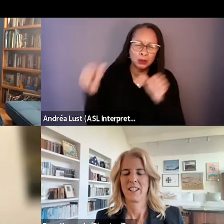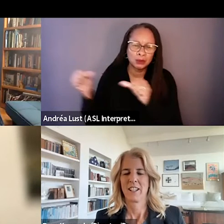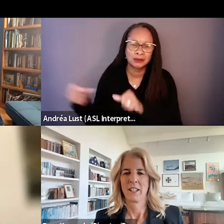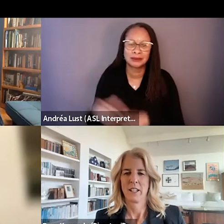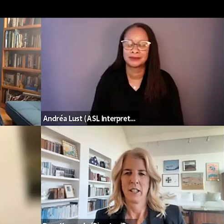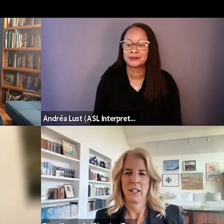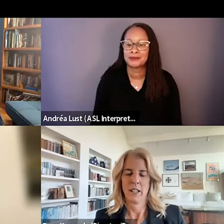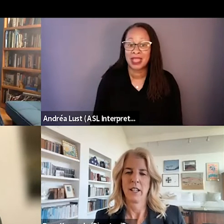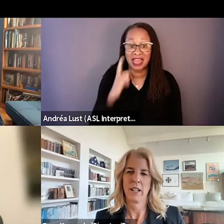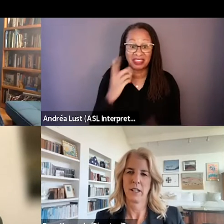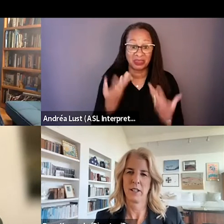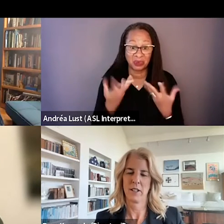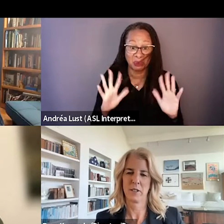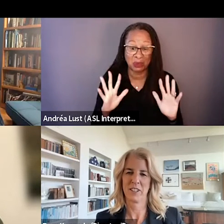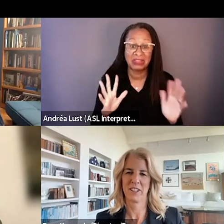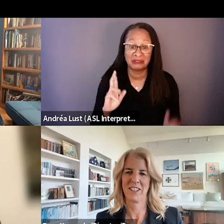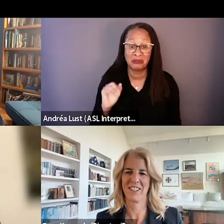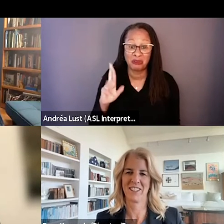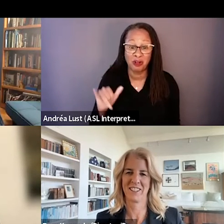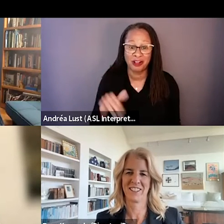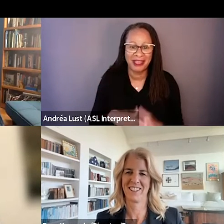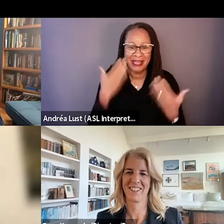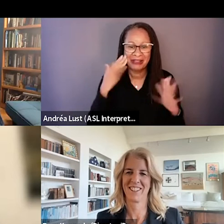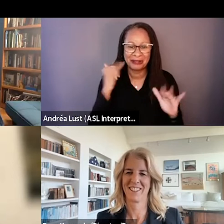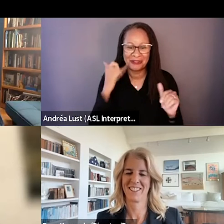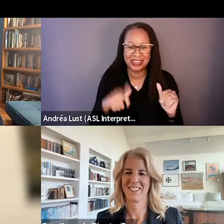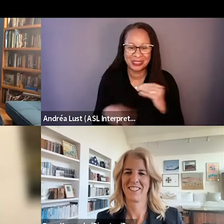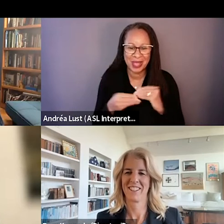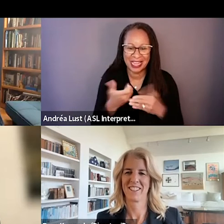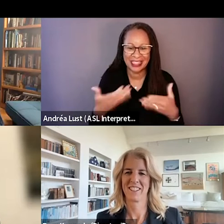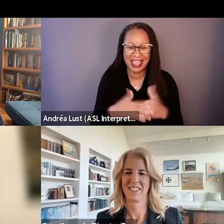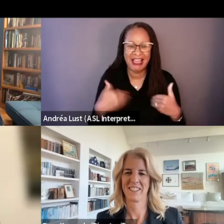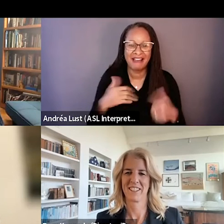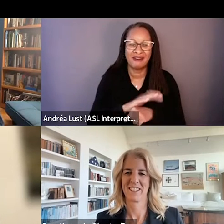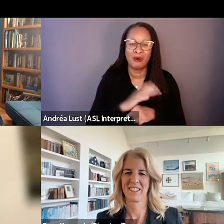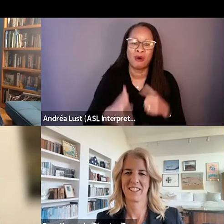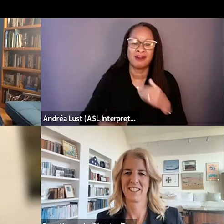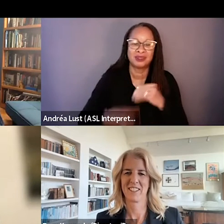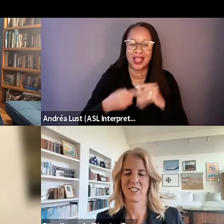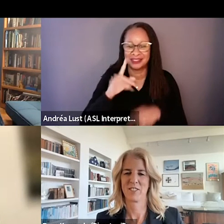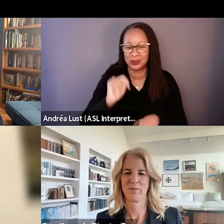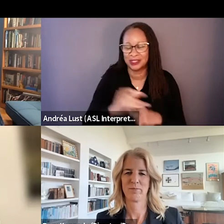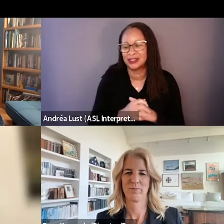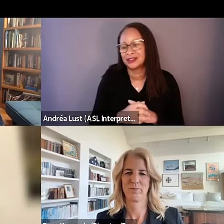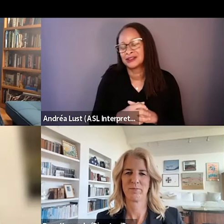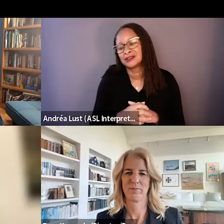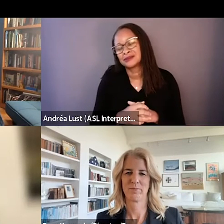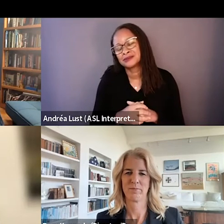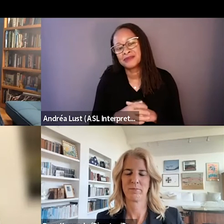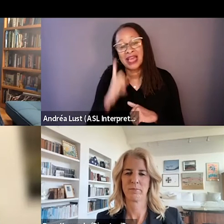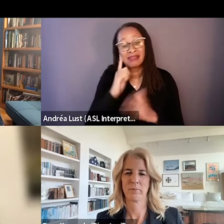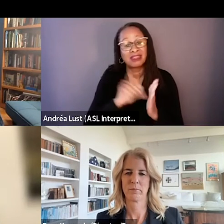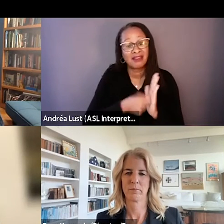I think you were pretty complete, Rory. I don't know that I have a whole lot to add. I think that the